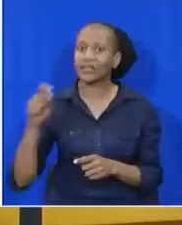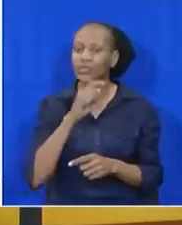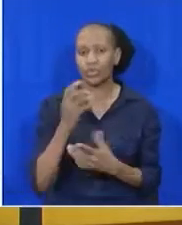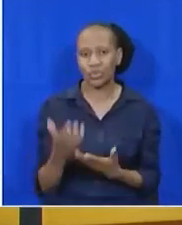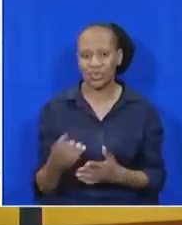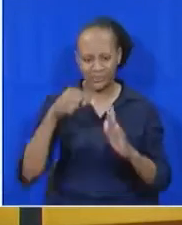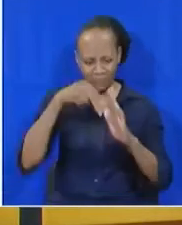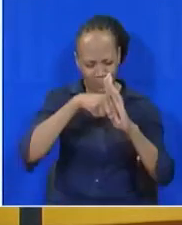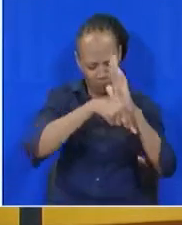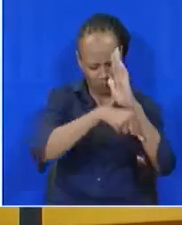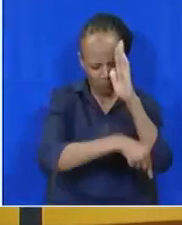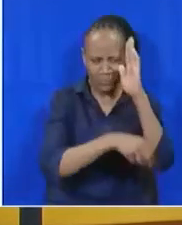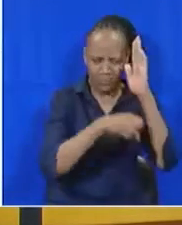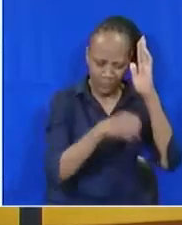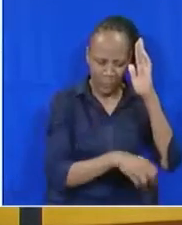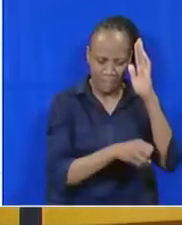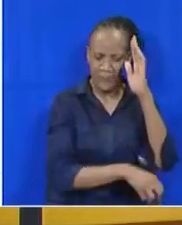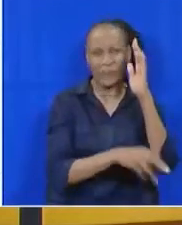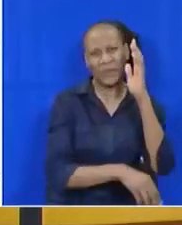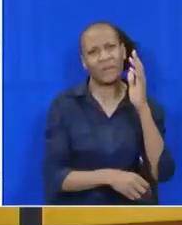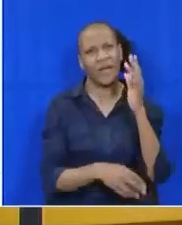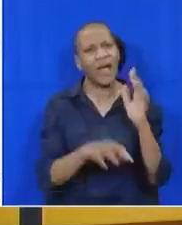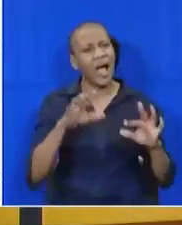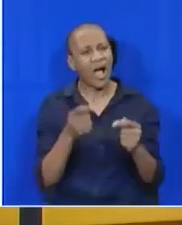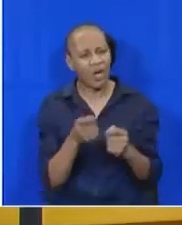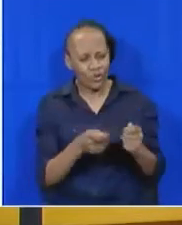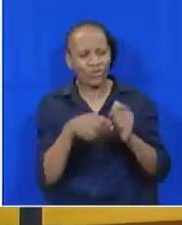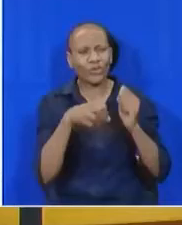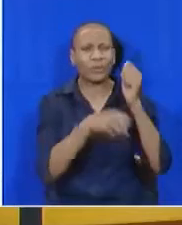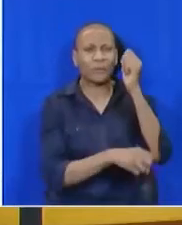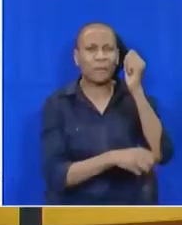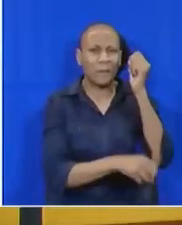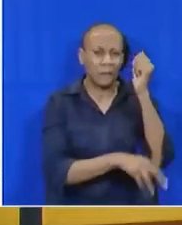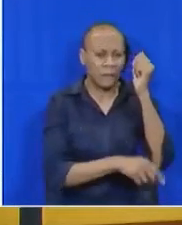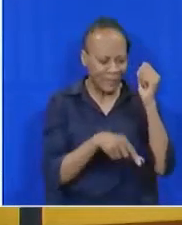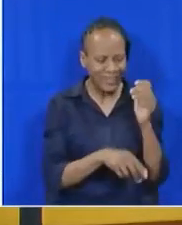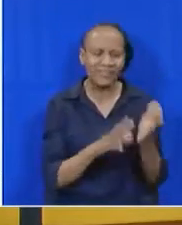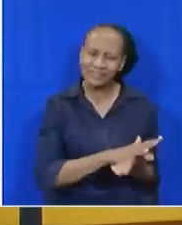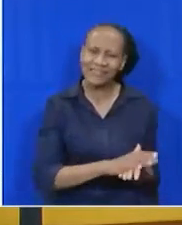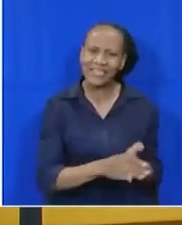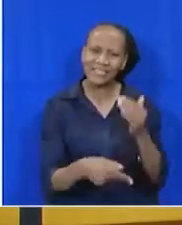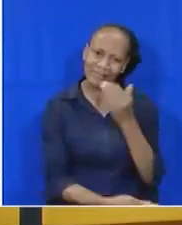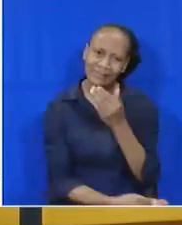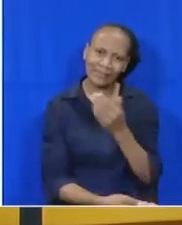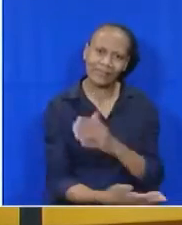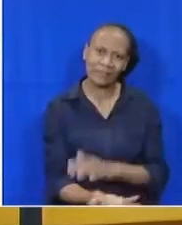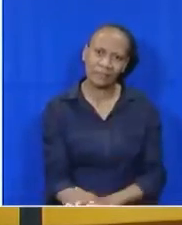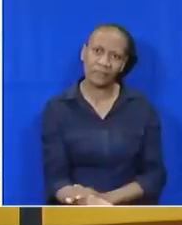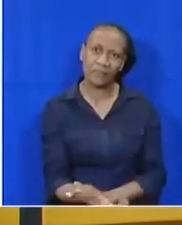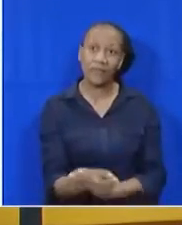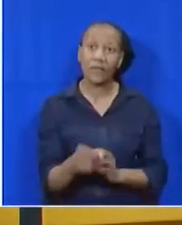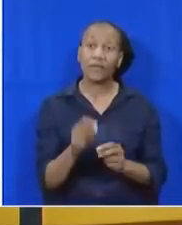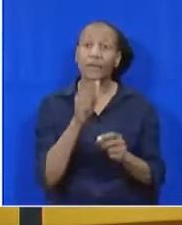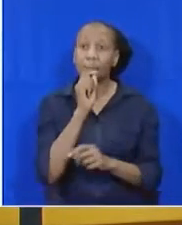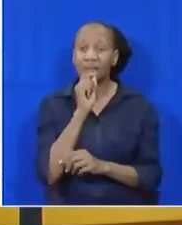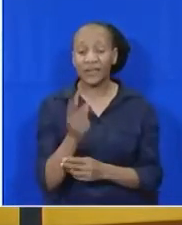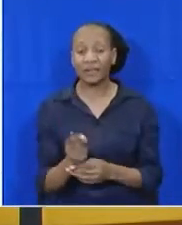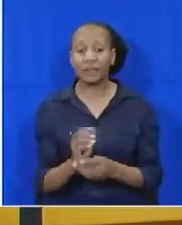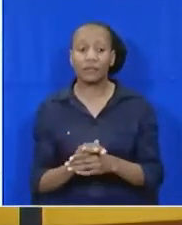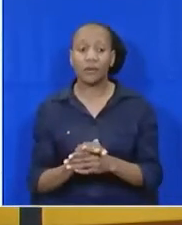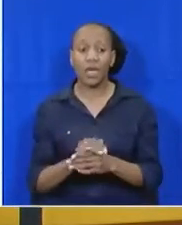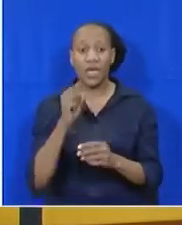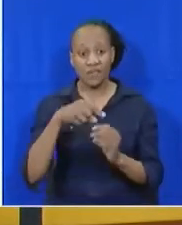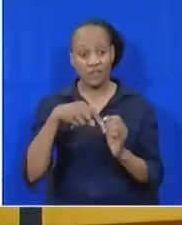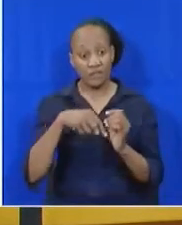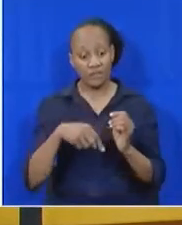is no foolproof way of containing those chemicals. Chemical spigs and crack well castings can lead to surface